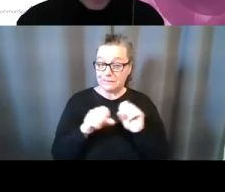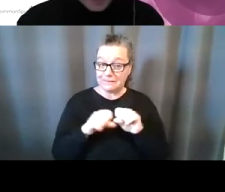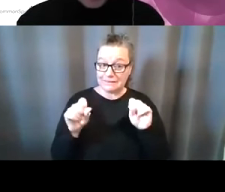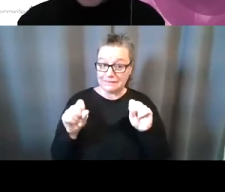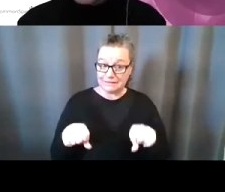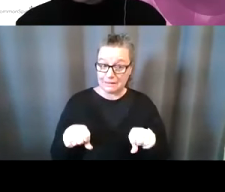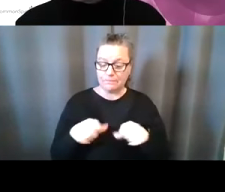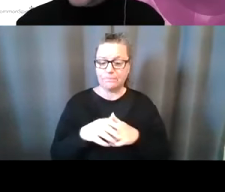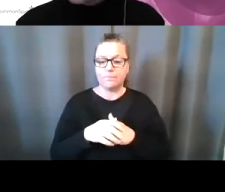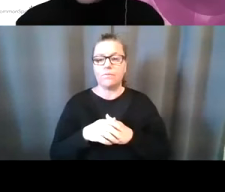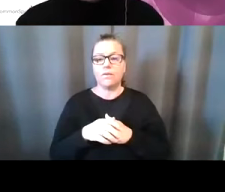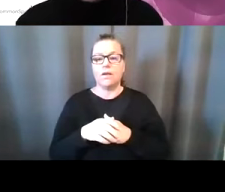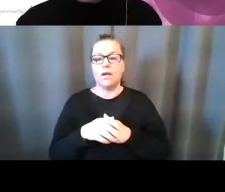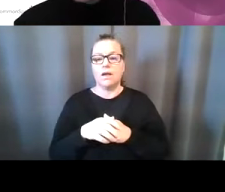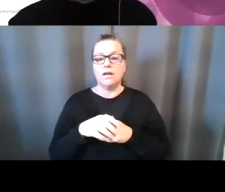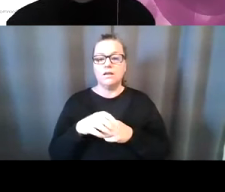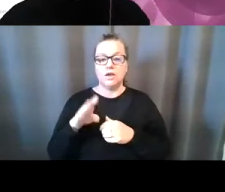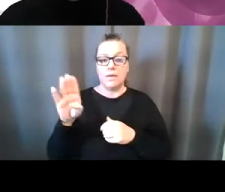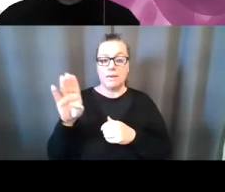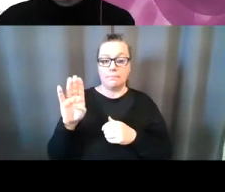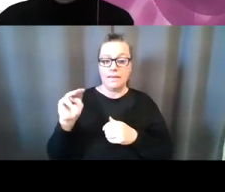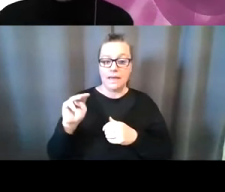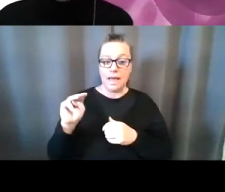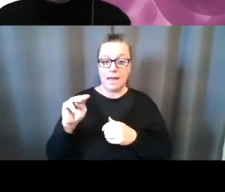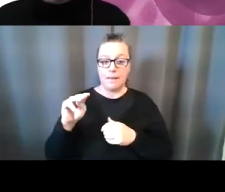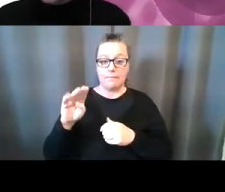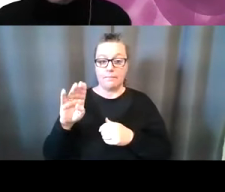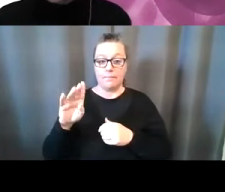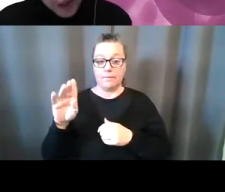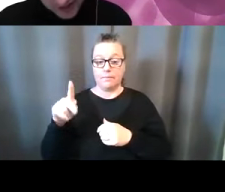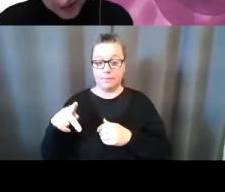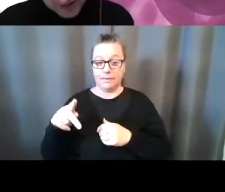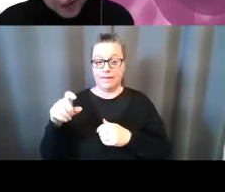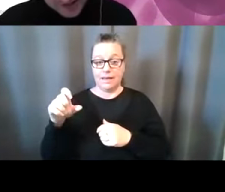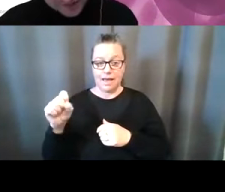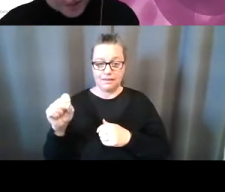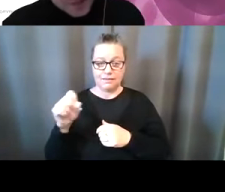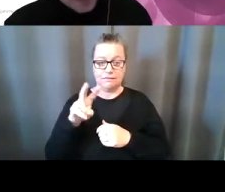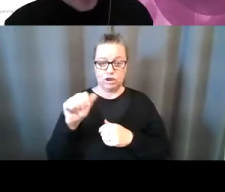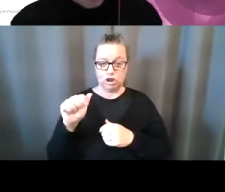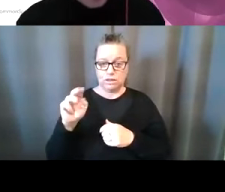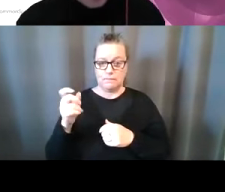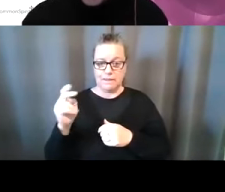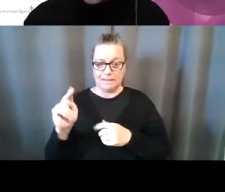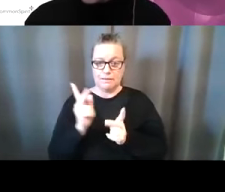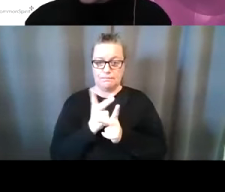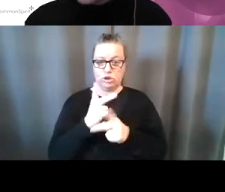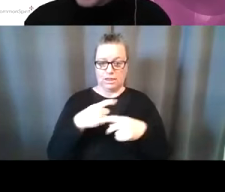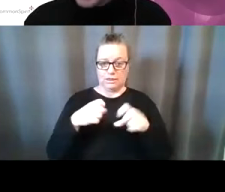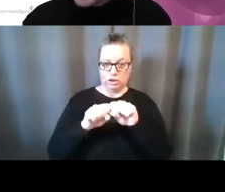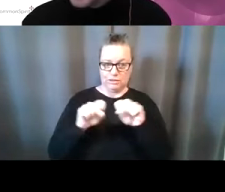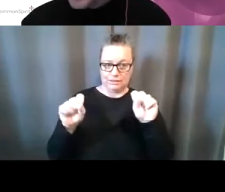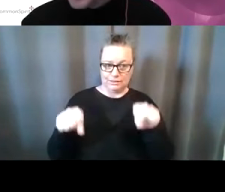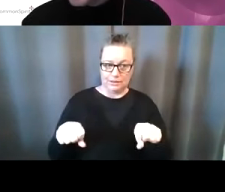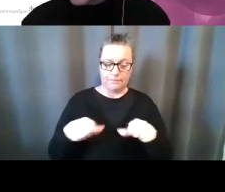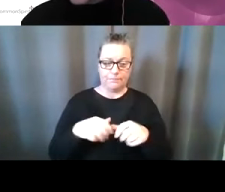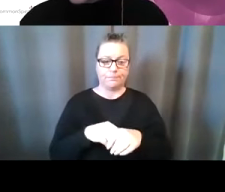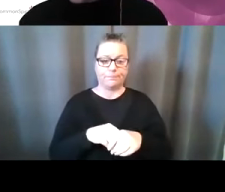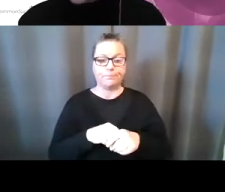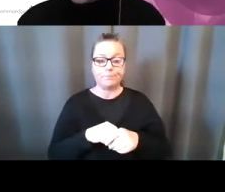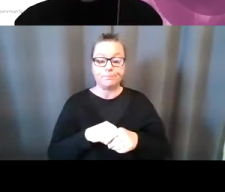Jessica named, was the VMPS, which stands for Virginia Mason Production System. So the Virginia Mason